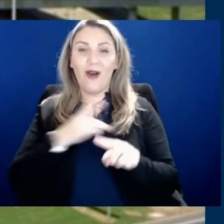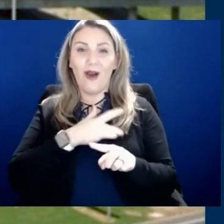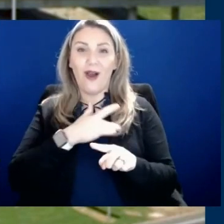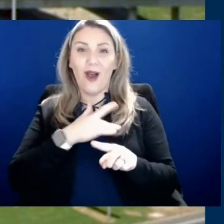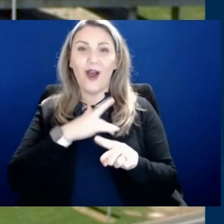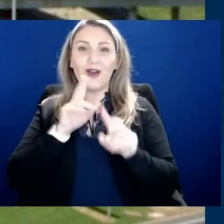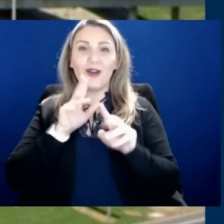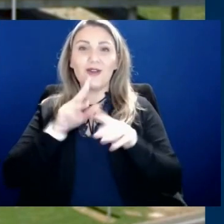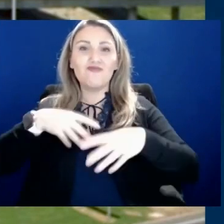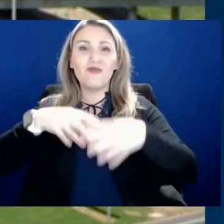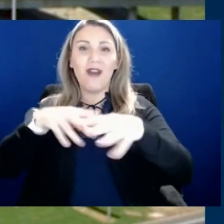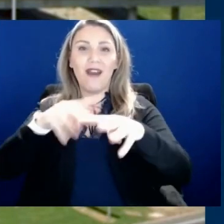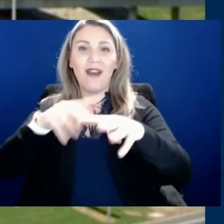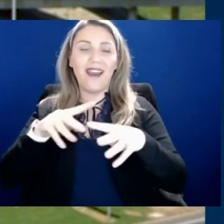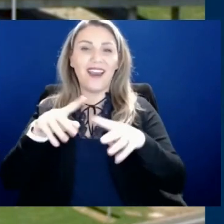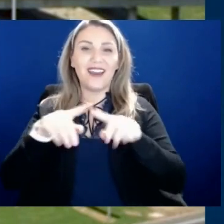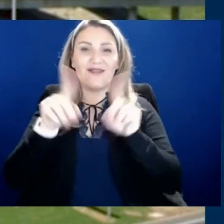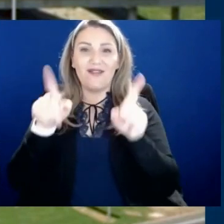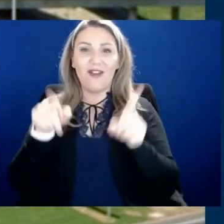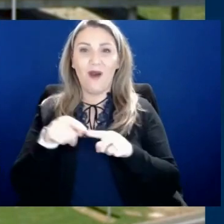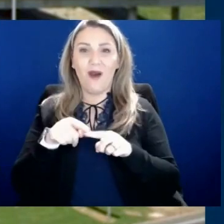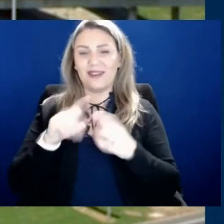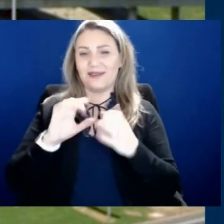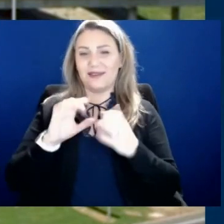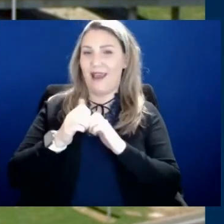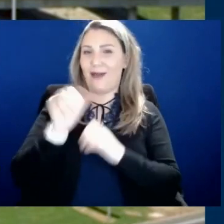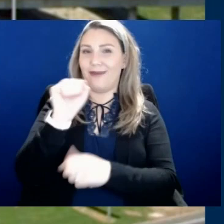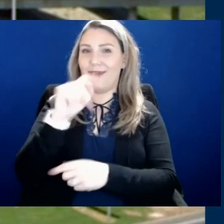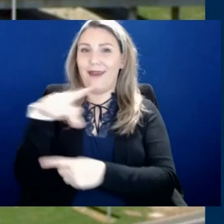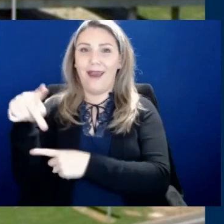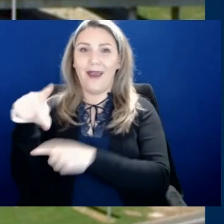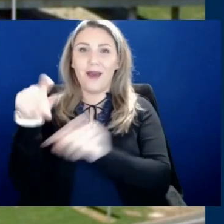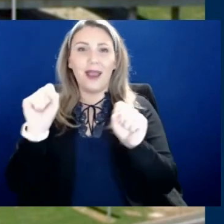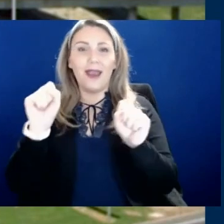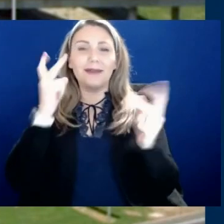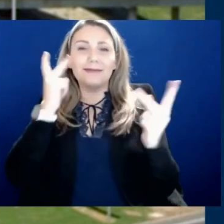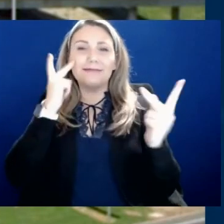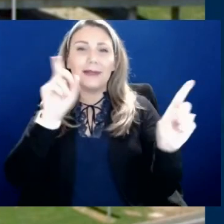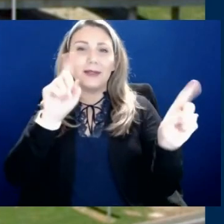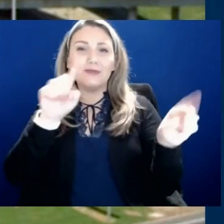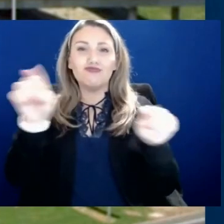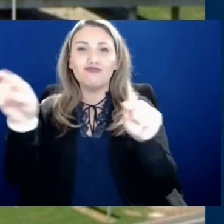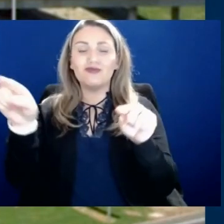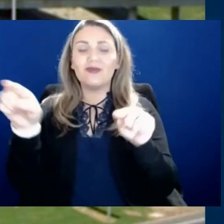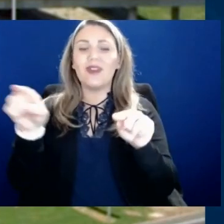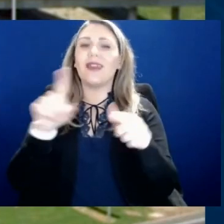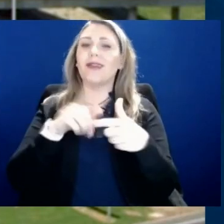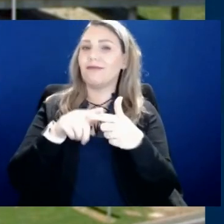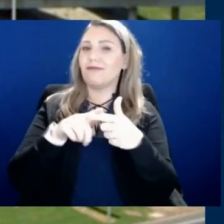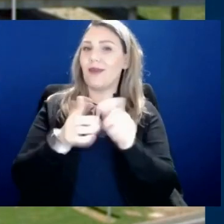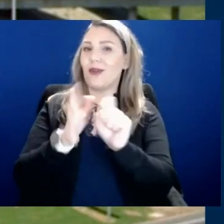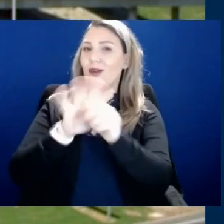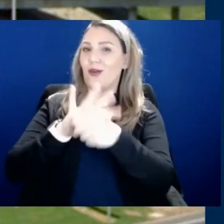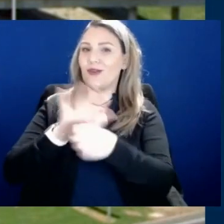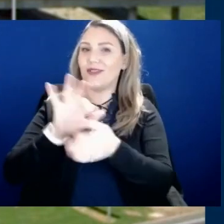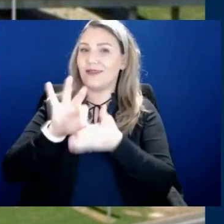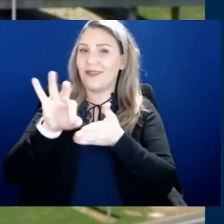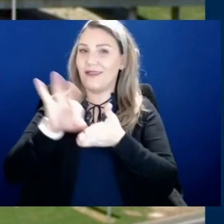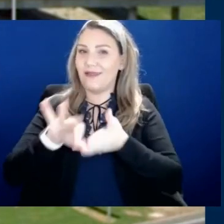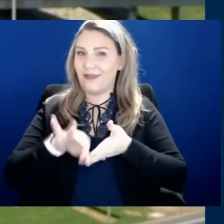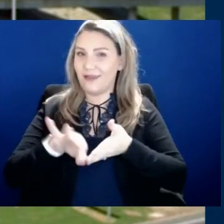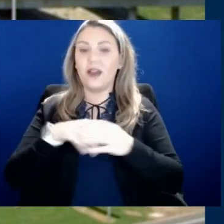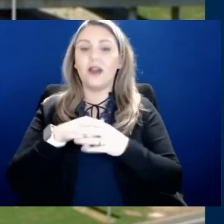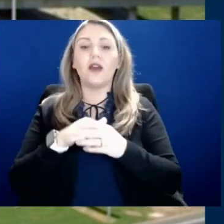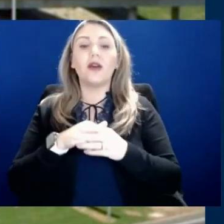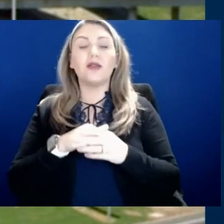app is making it possible. Coming up in about 15, we'll get the COVID count with Dr. Dana Hawkinson. But first, it's not just